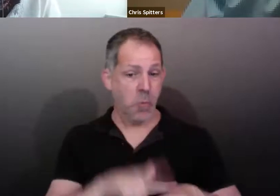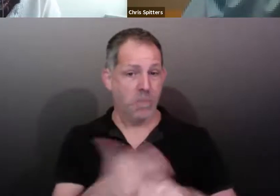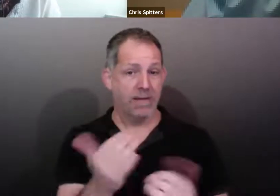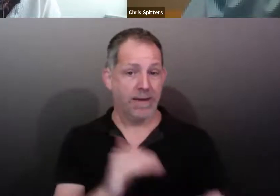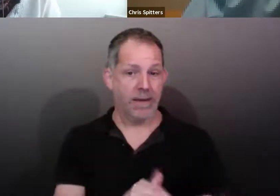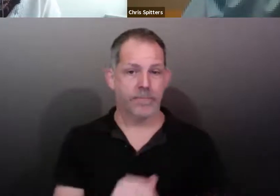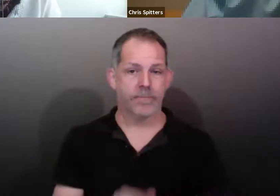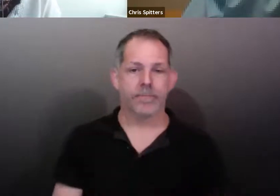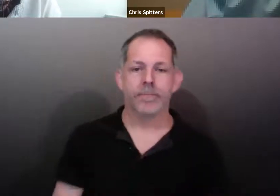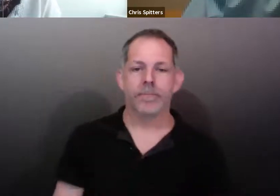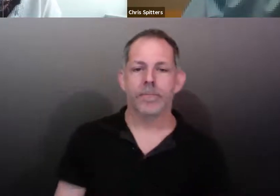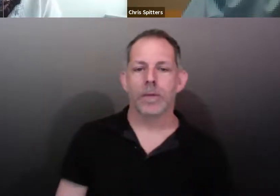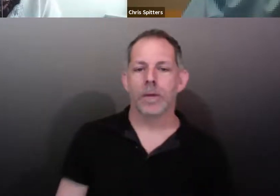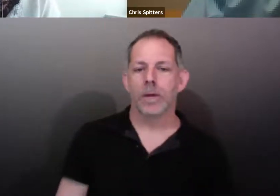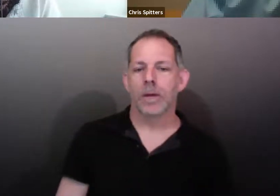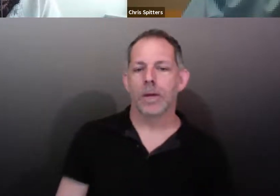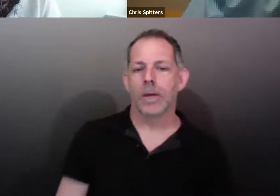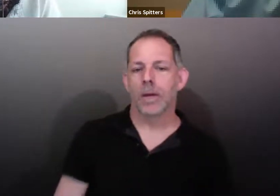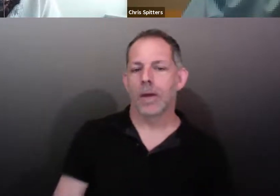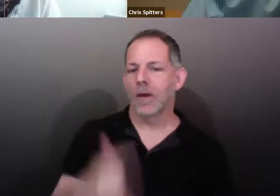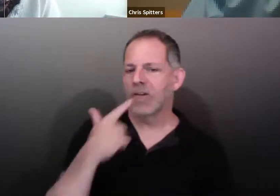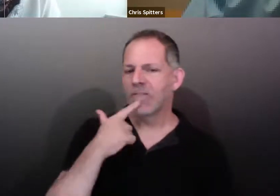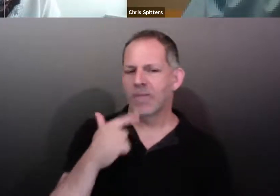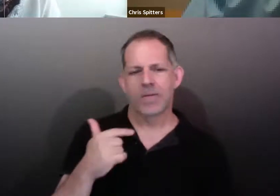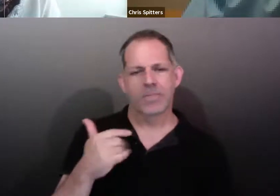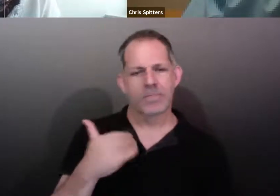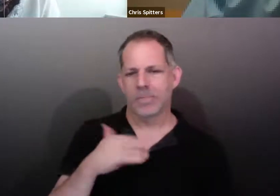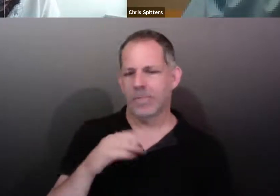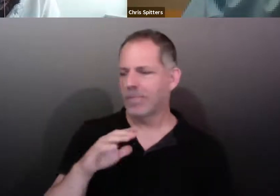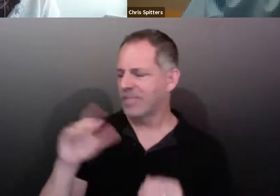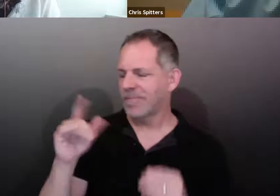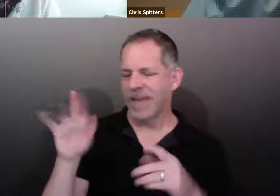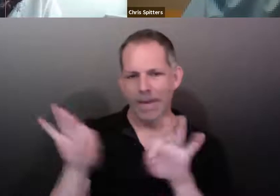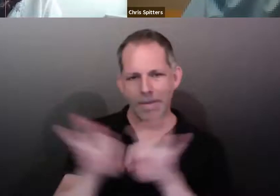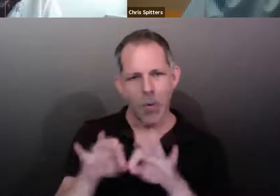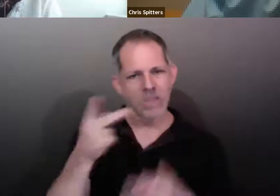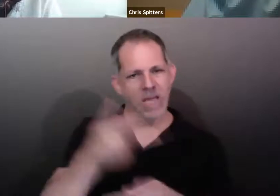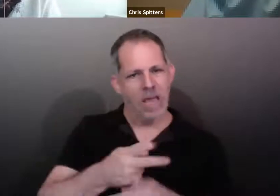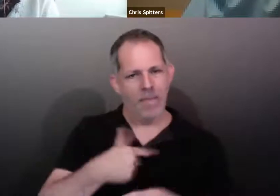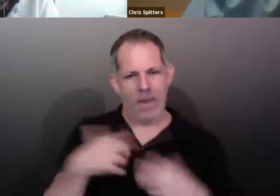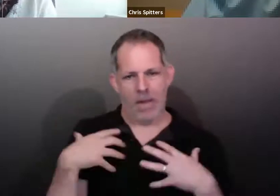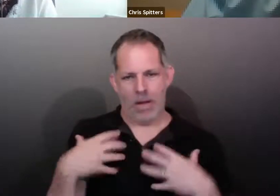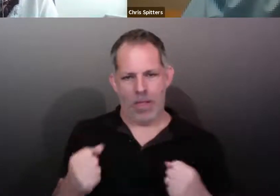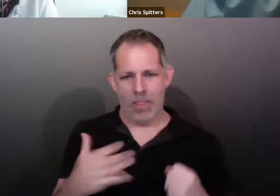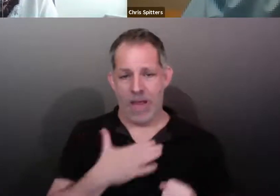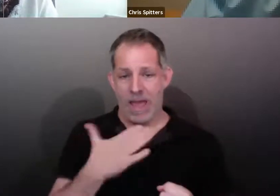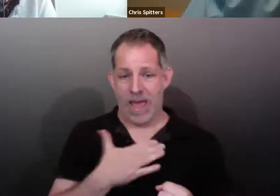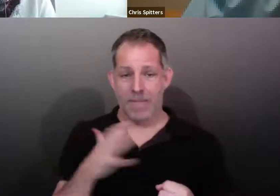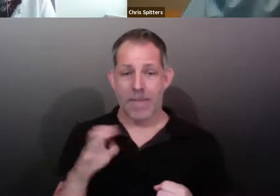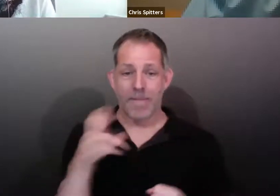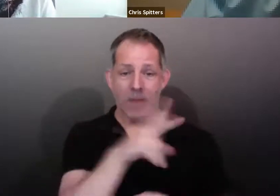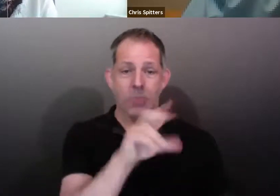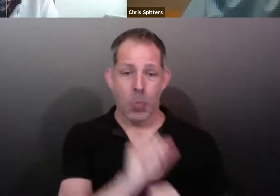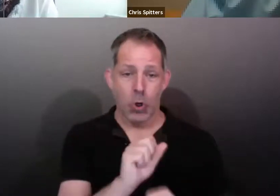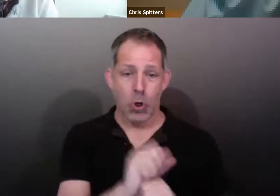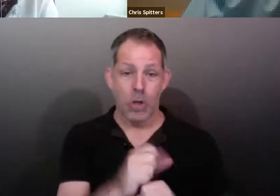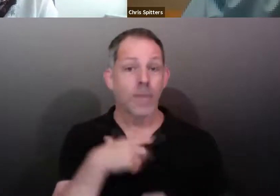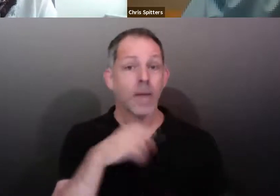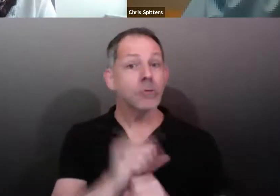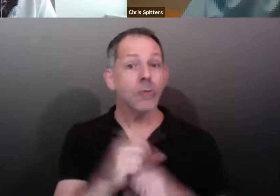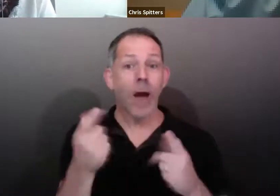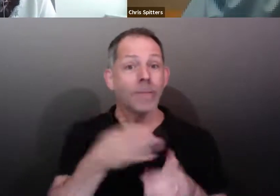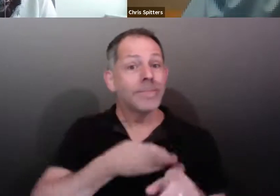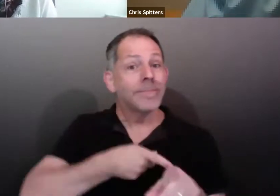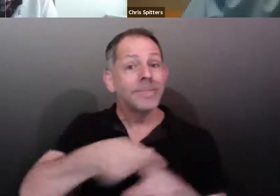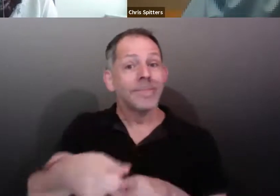get back to work as soon as possible. I work in mental health, and as you know, we've begun to see a surge in mental health needs too as a result